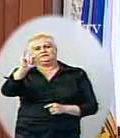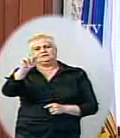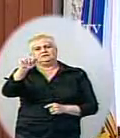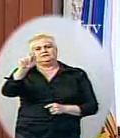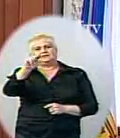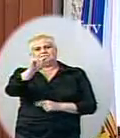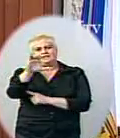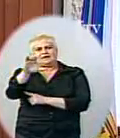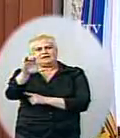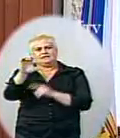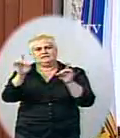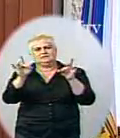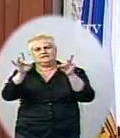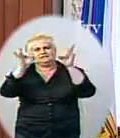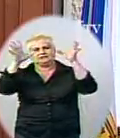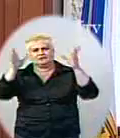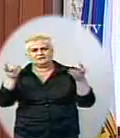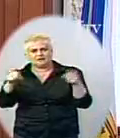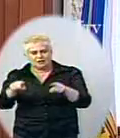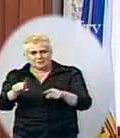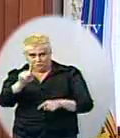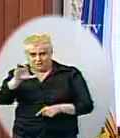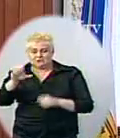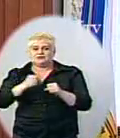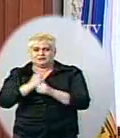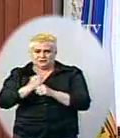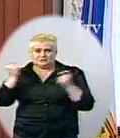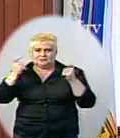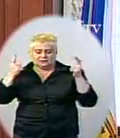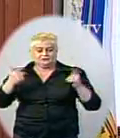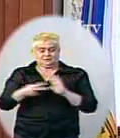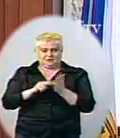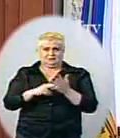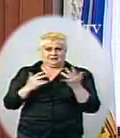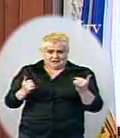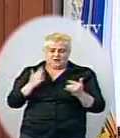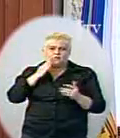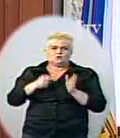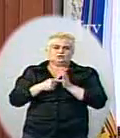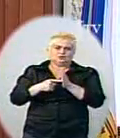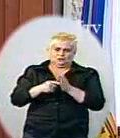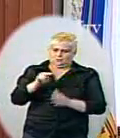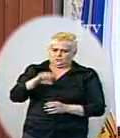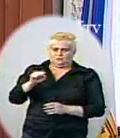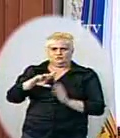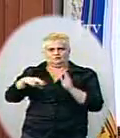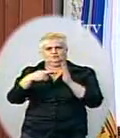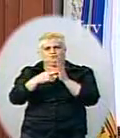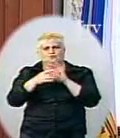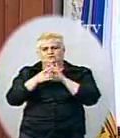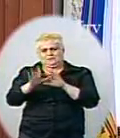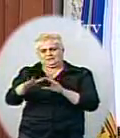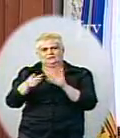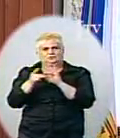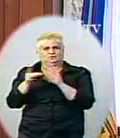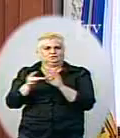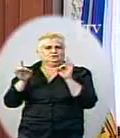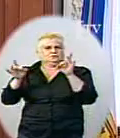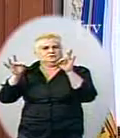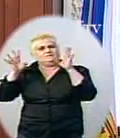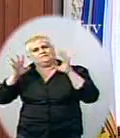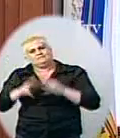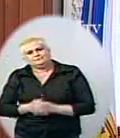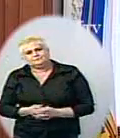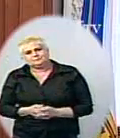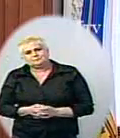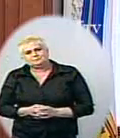commemorating and proudly reflecting on Nova Scotia's important role in this tragic story. We're also